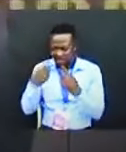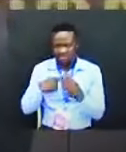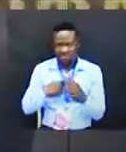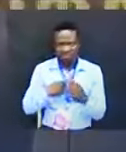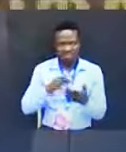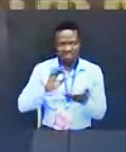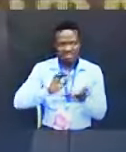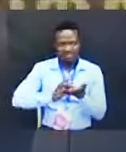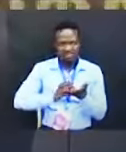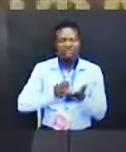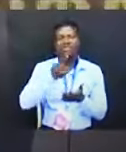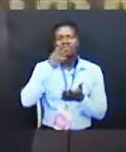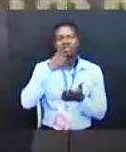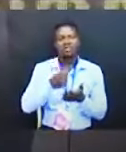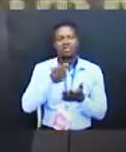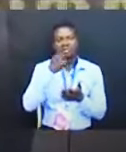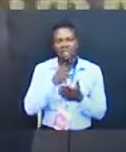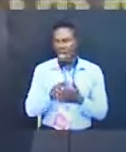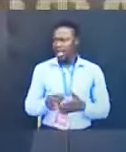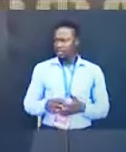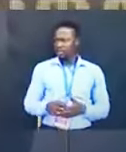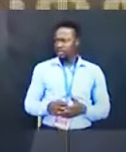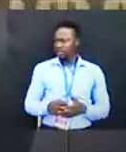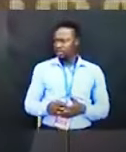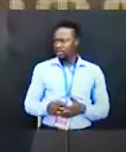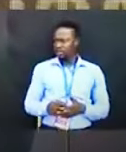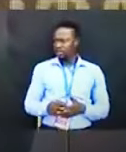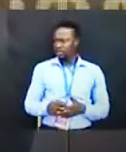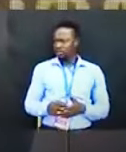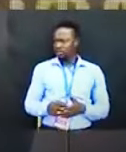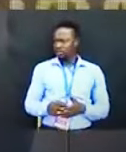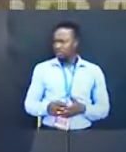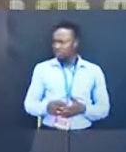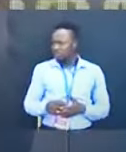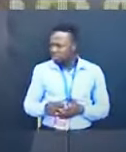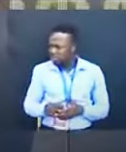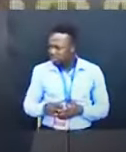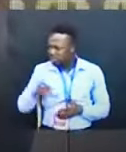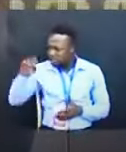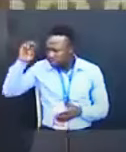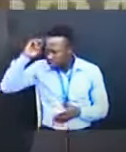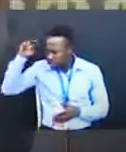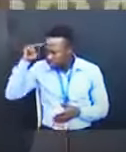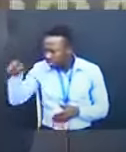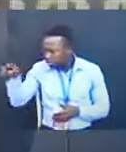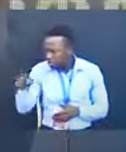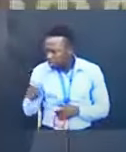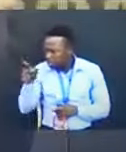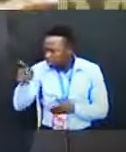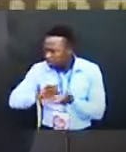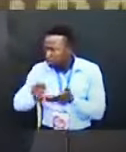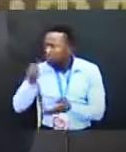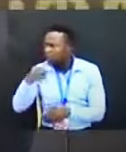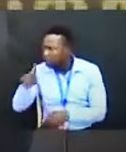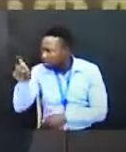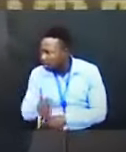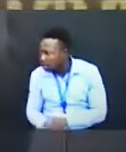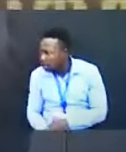taking some drug. And say, hey, Breric, do you also take medicine?